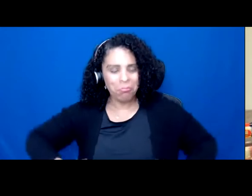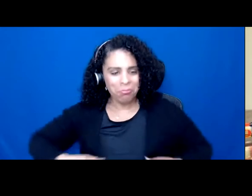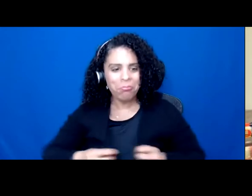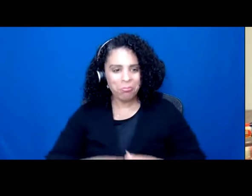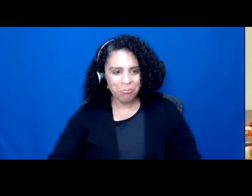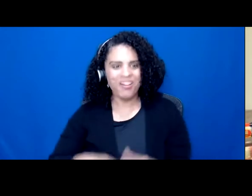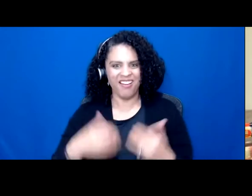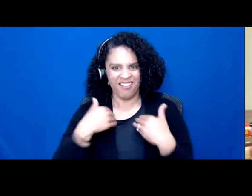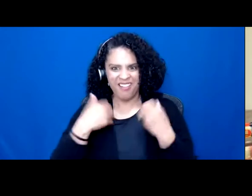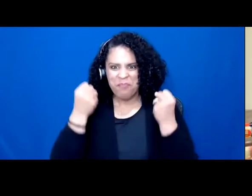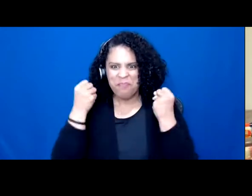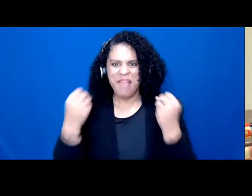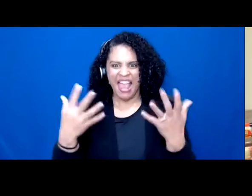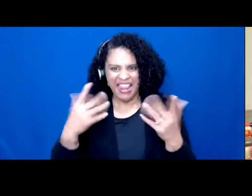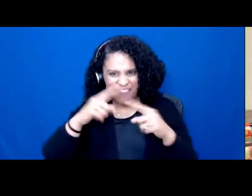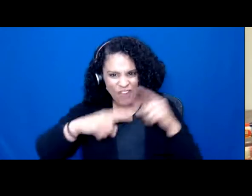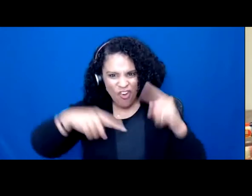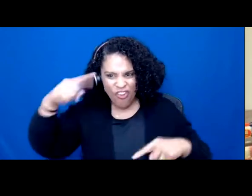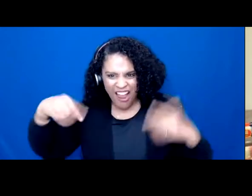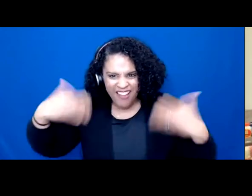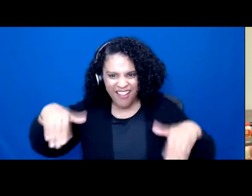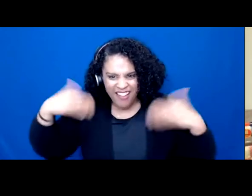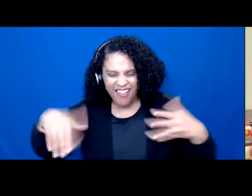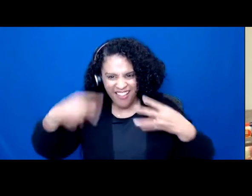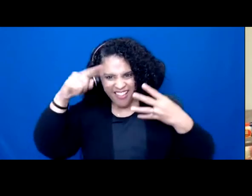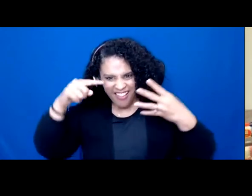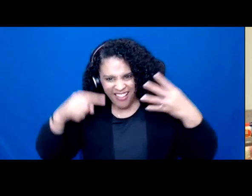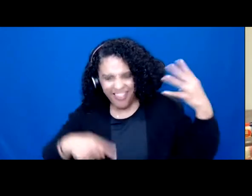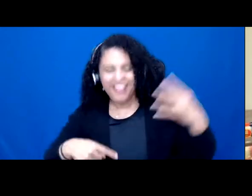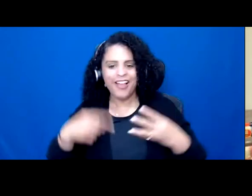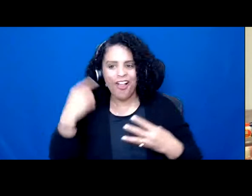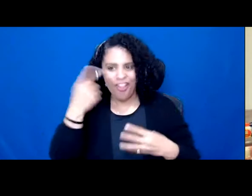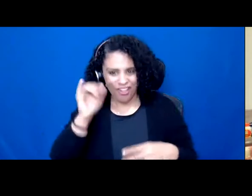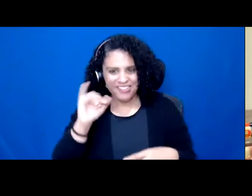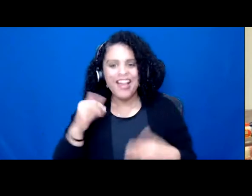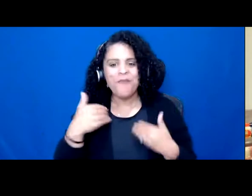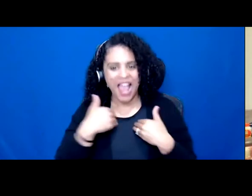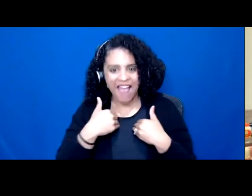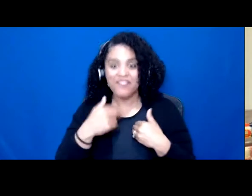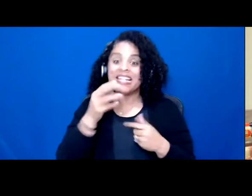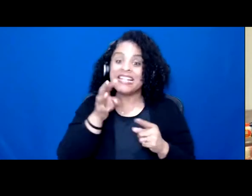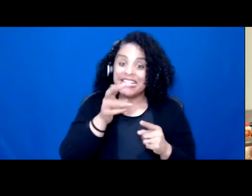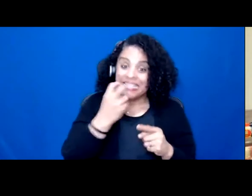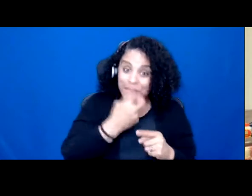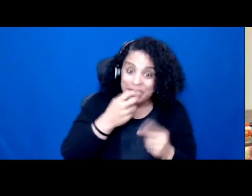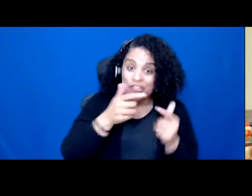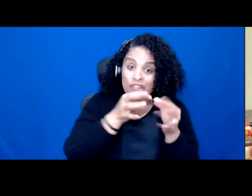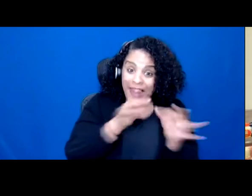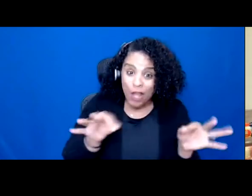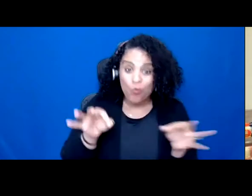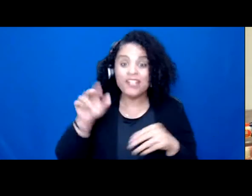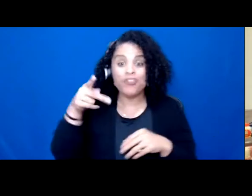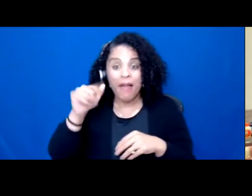we've got a lot of variety here tonight. So it looks like we have speech language pathologist,